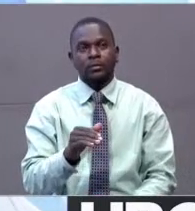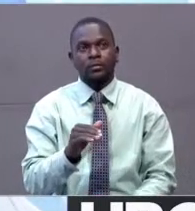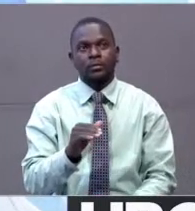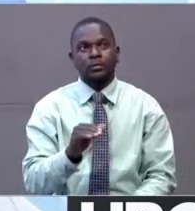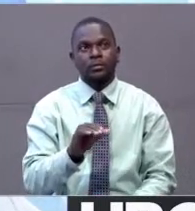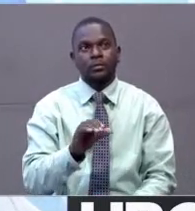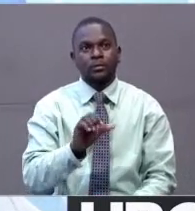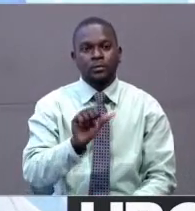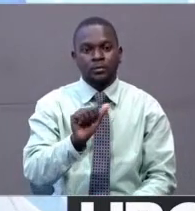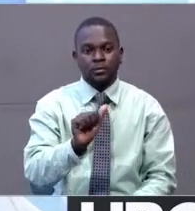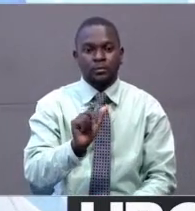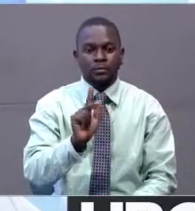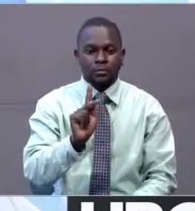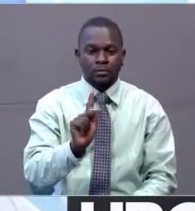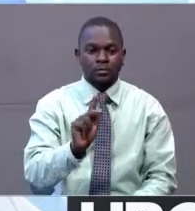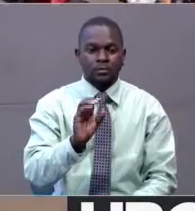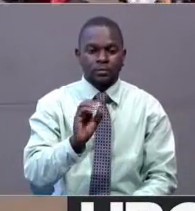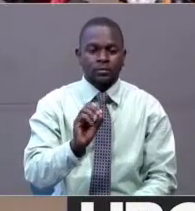Akonyibedo.